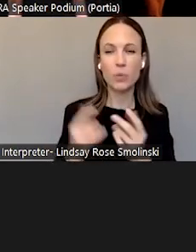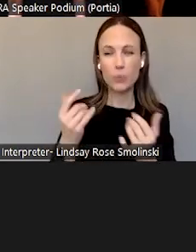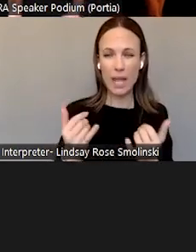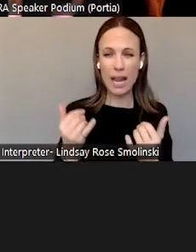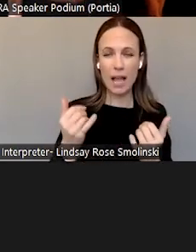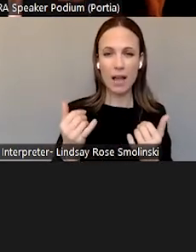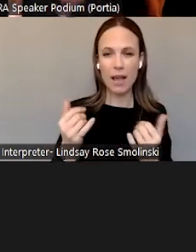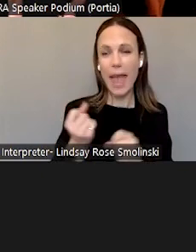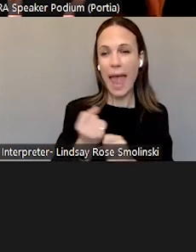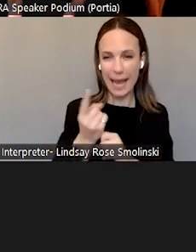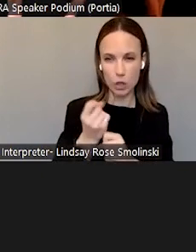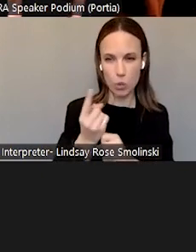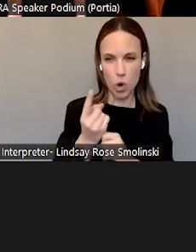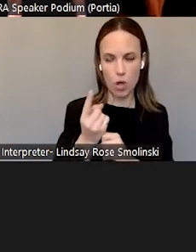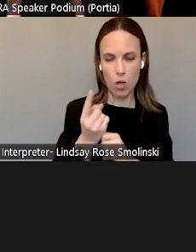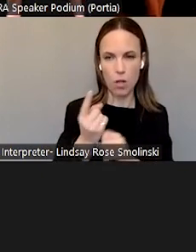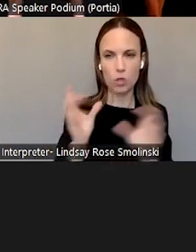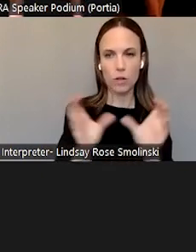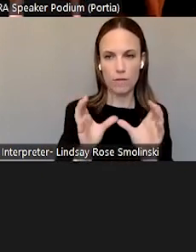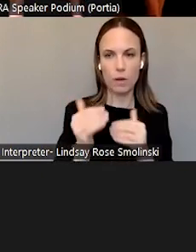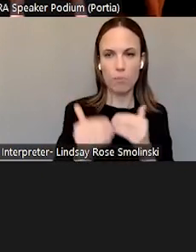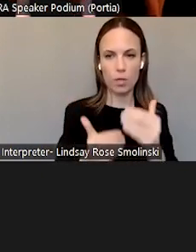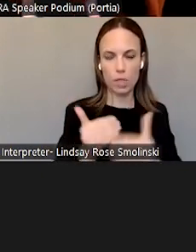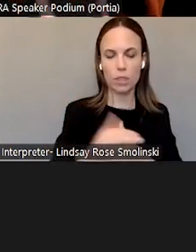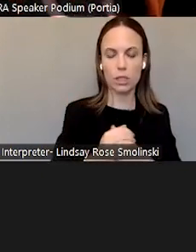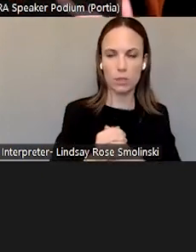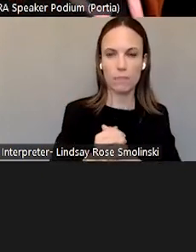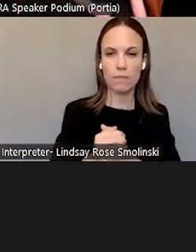an annual certification process.